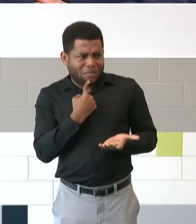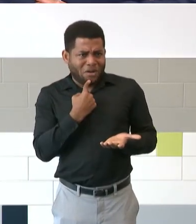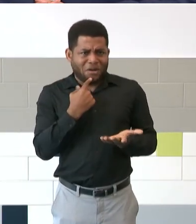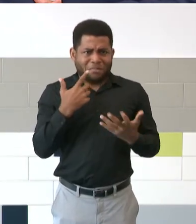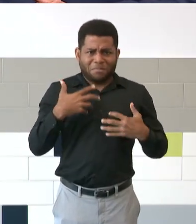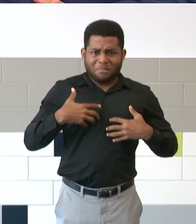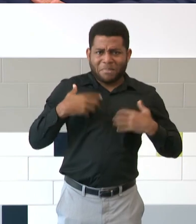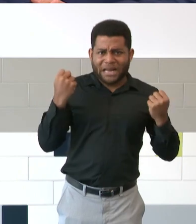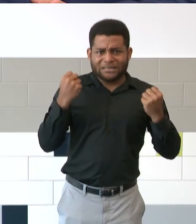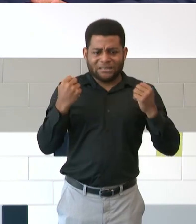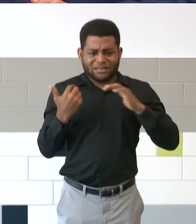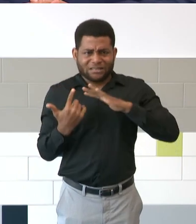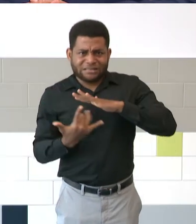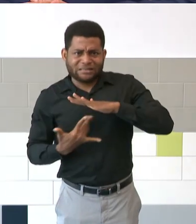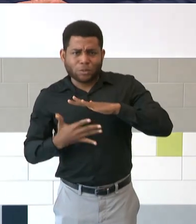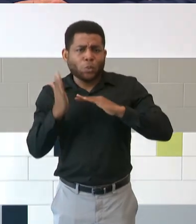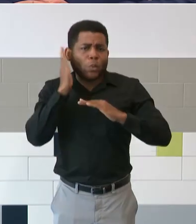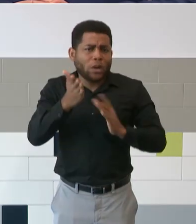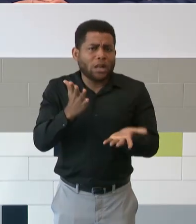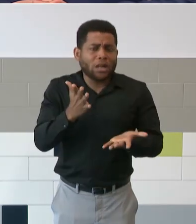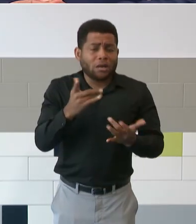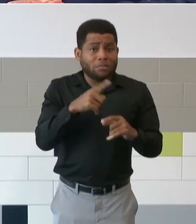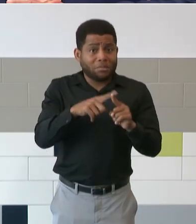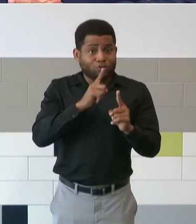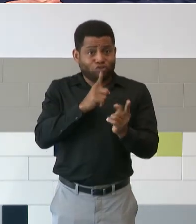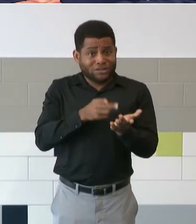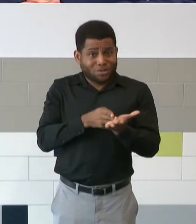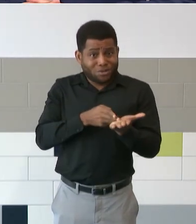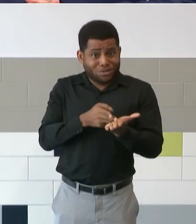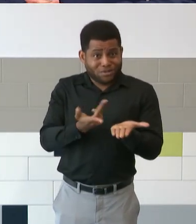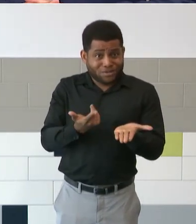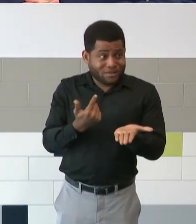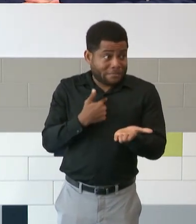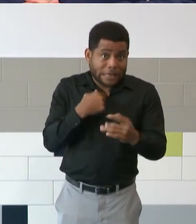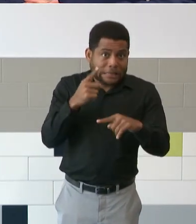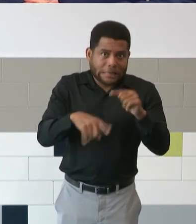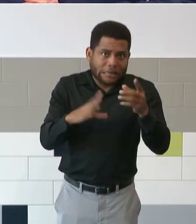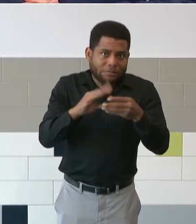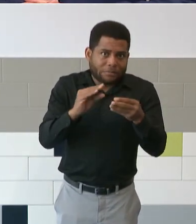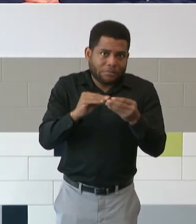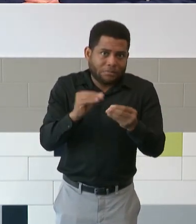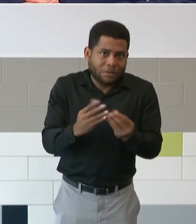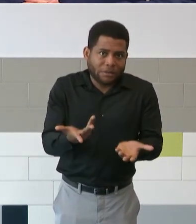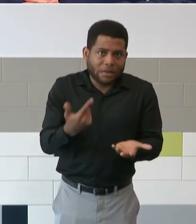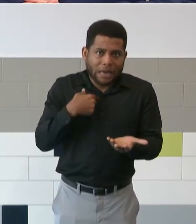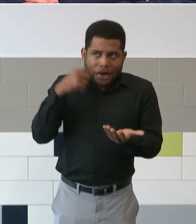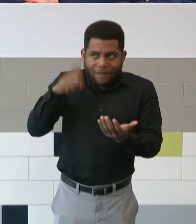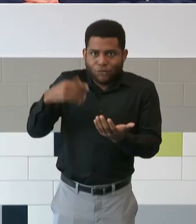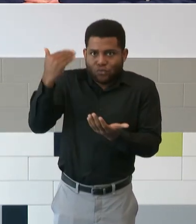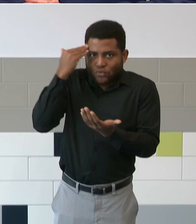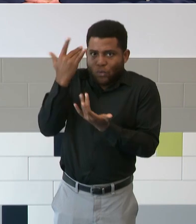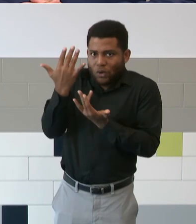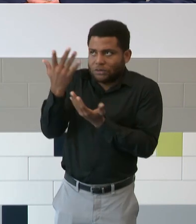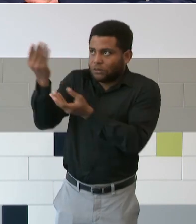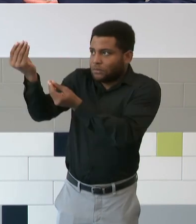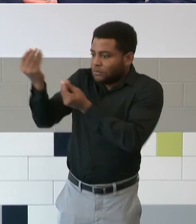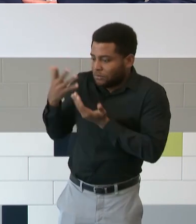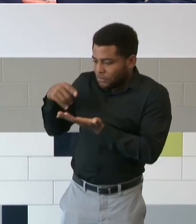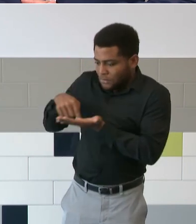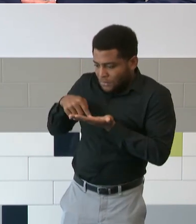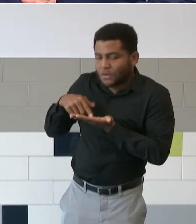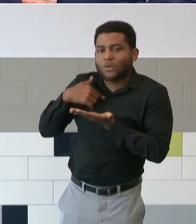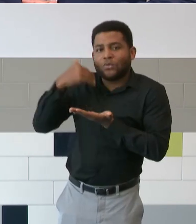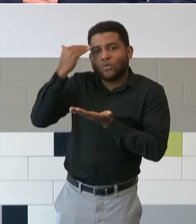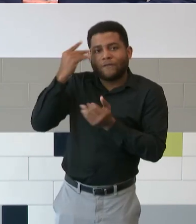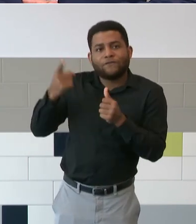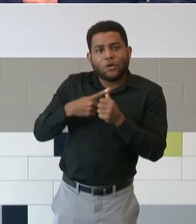honestly, Mark, I can't say more until I know more. But when I say more, when I know more, we will definitely say